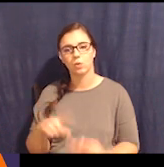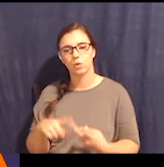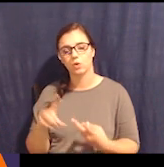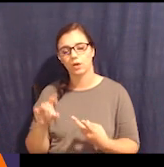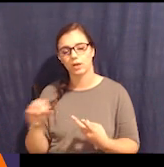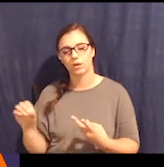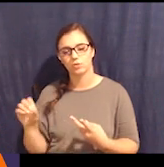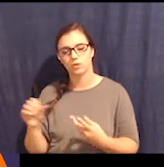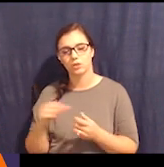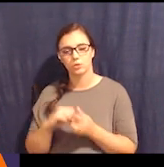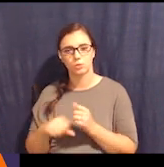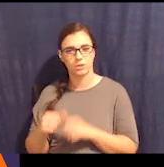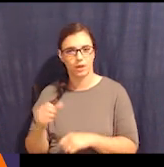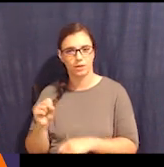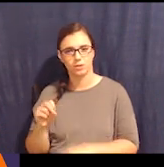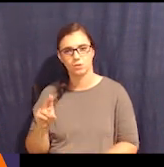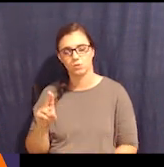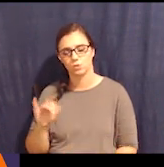SUICIDE.